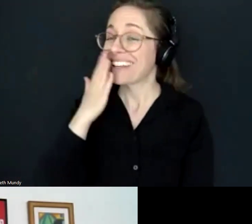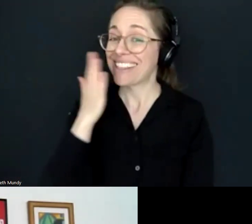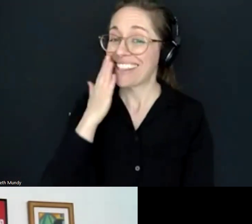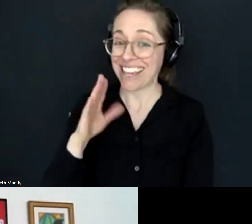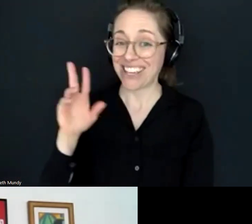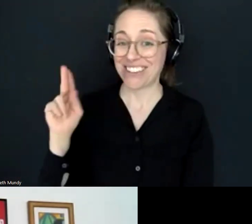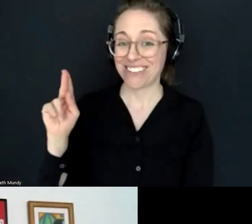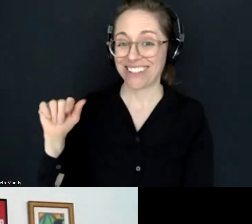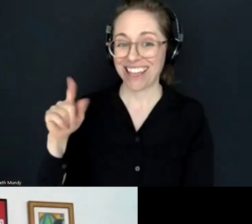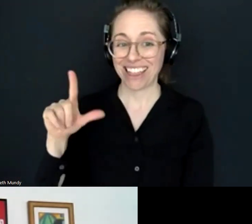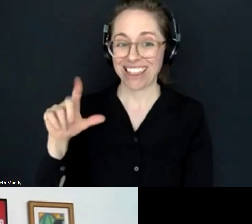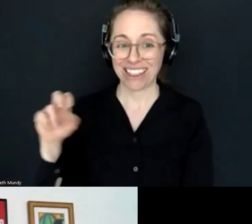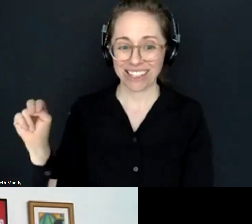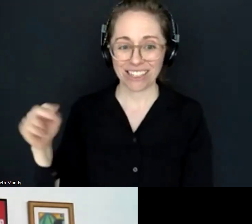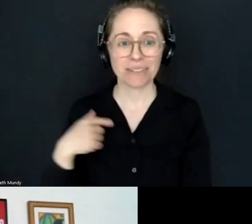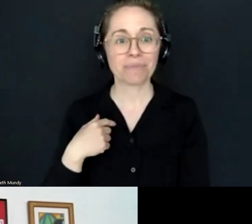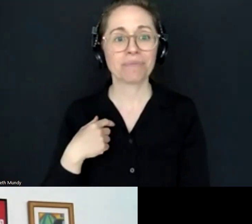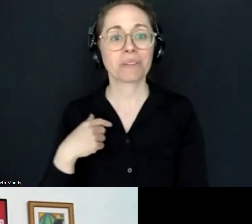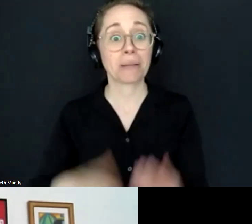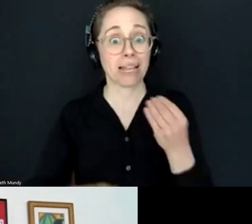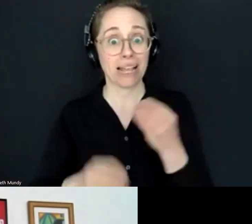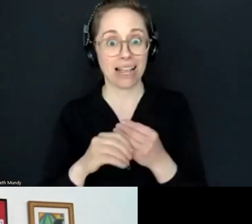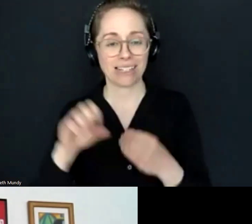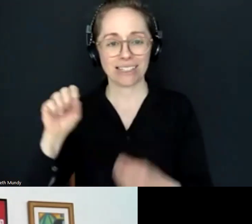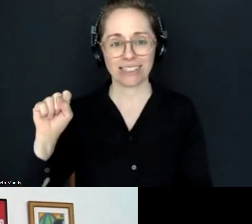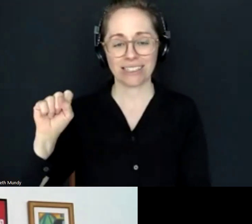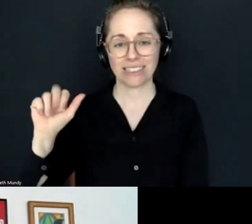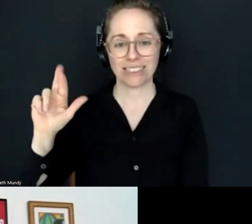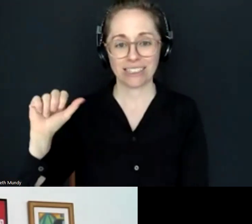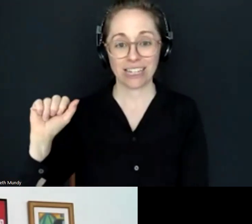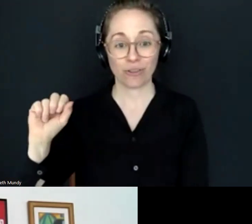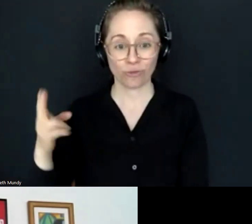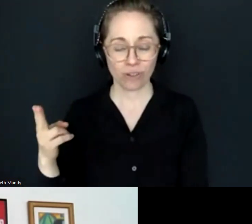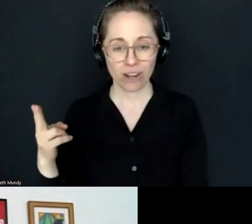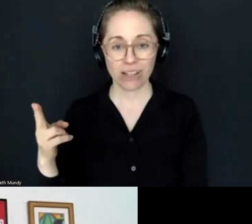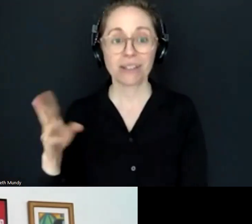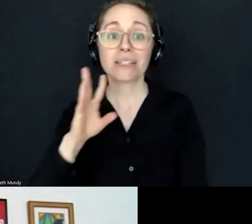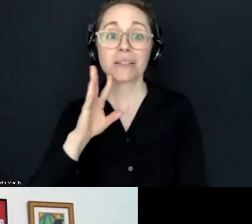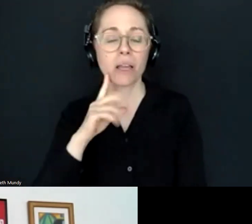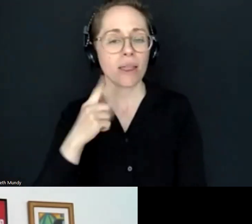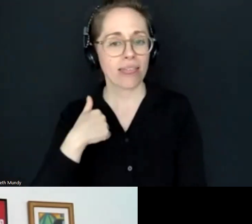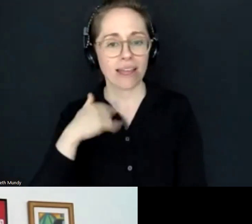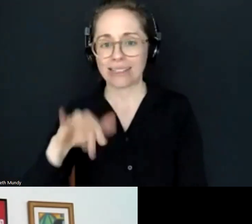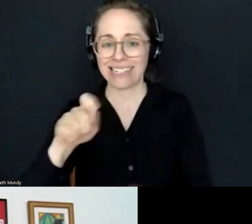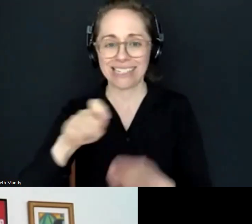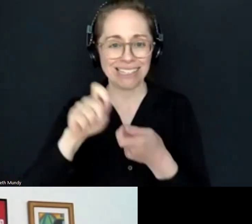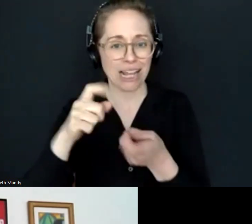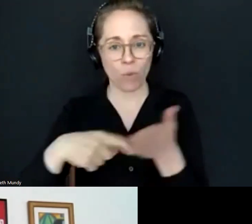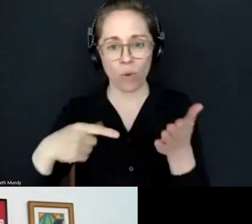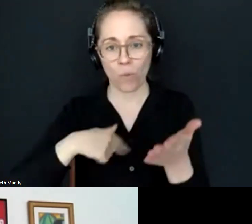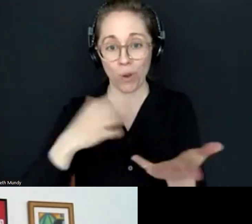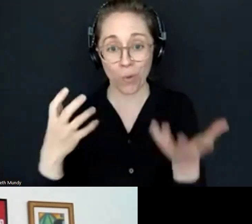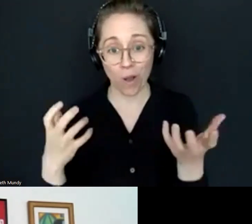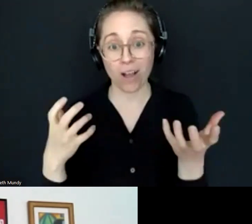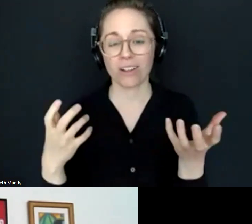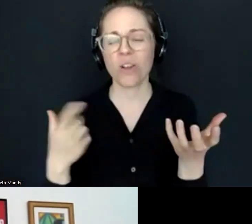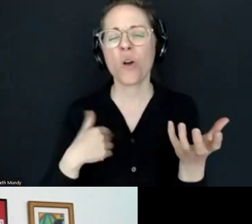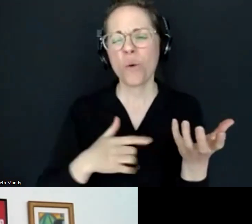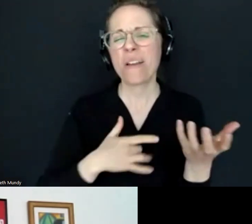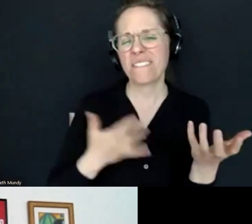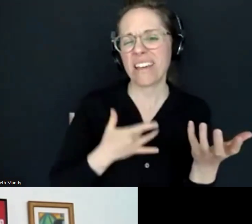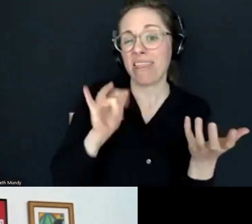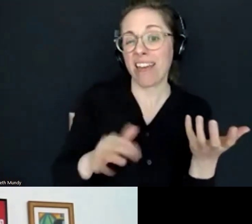actually, just to jump in on that, Kathleen, that's exactly what we had envisioned because we sensed that last time. So I think after